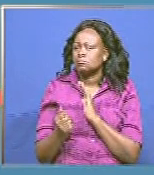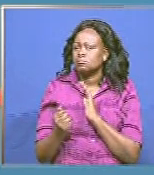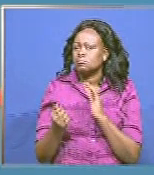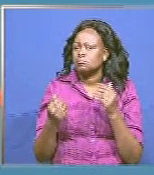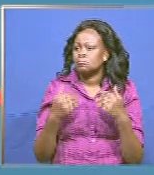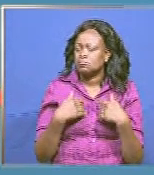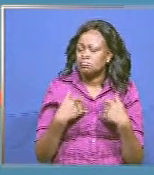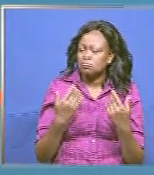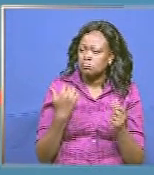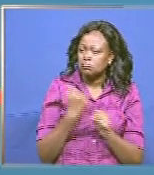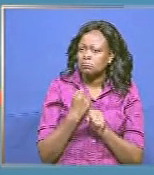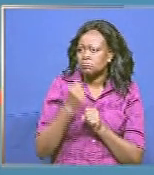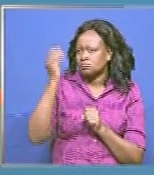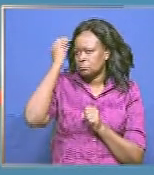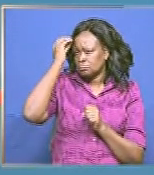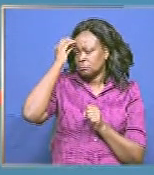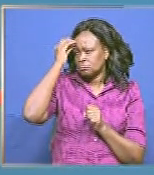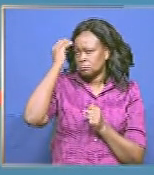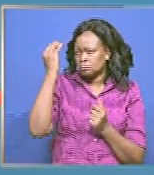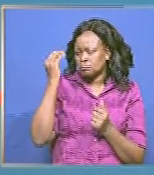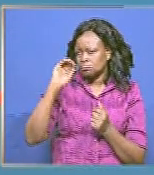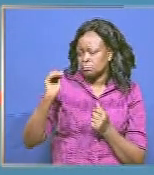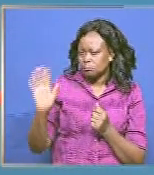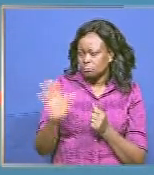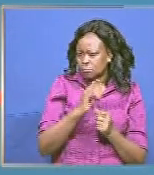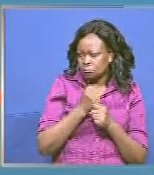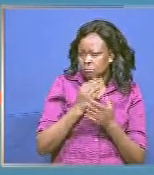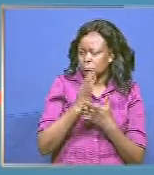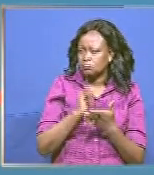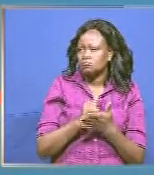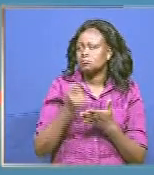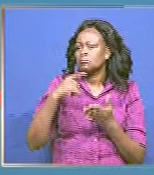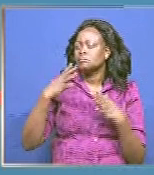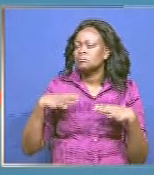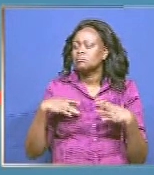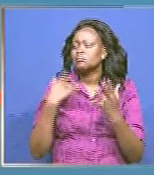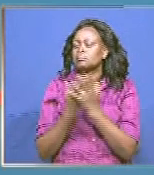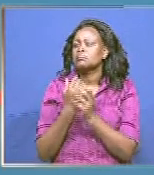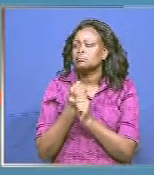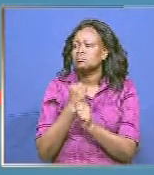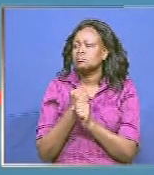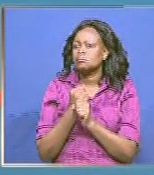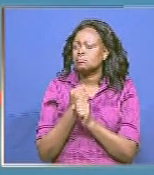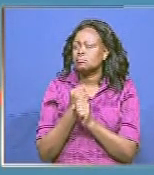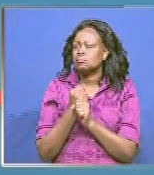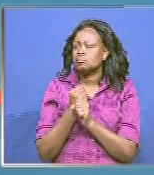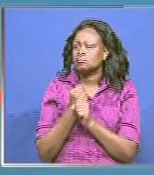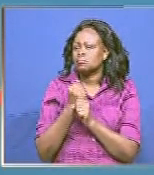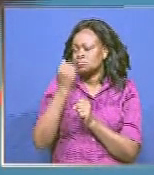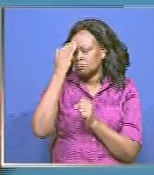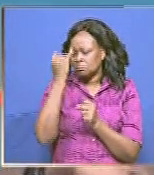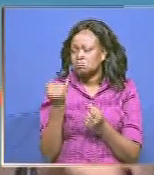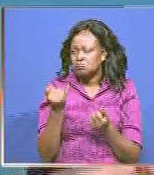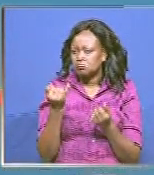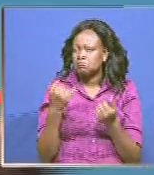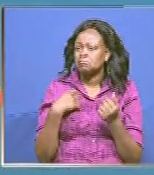Are you working on the education within, you know, your county to ensure that the right people apply for the jobs and get these jobs? Because there's always been a question of